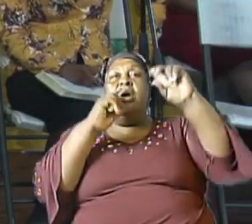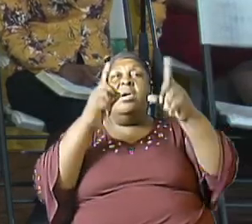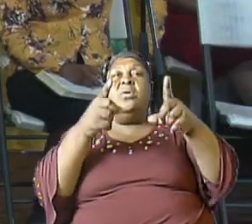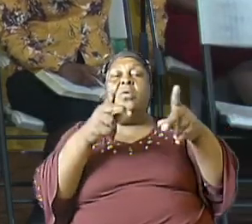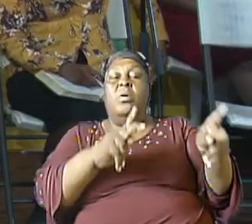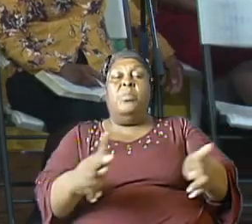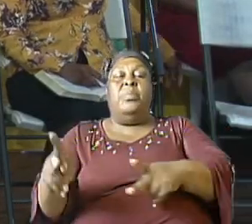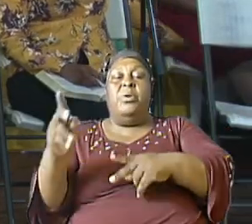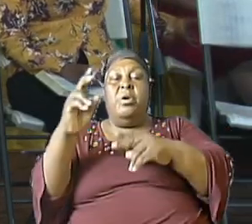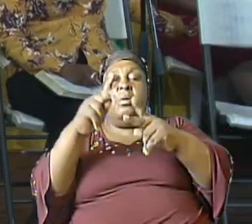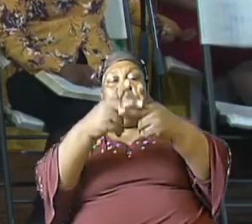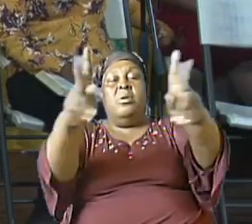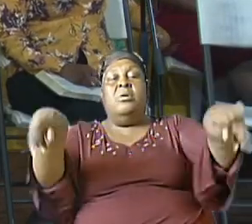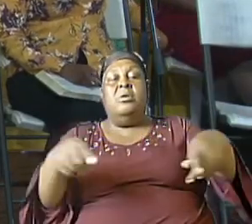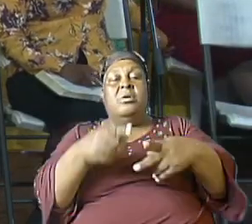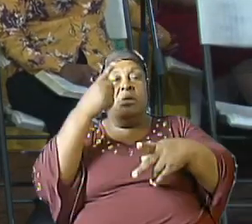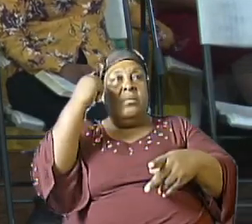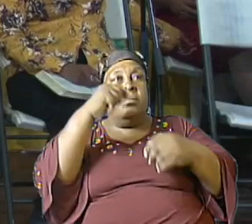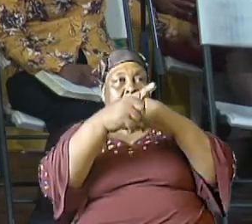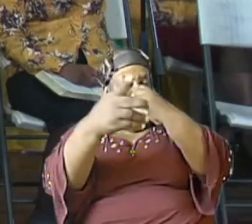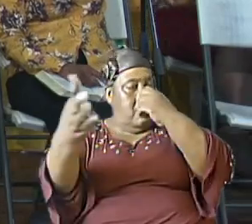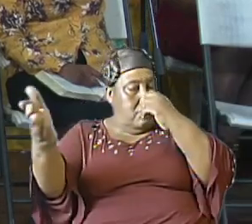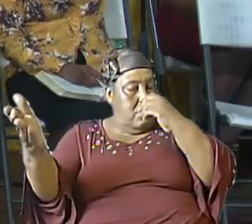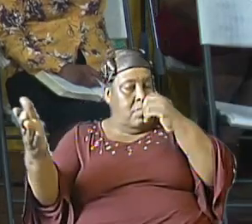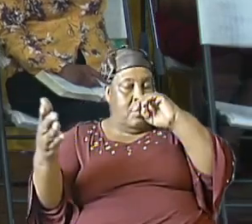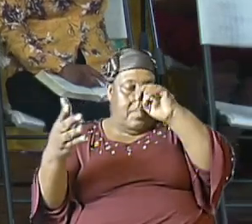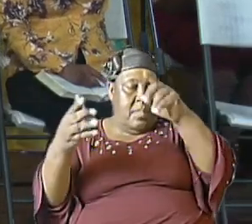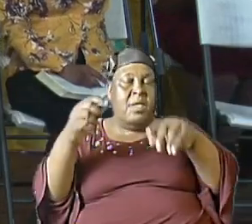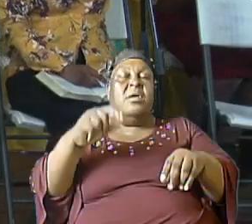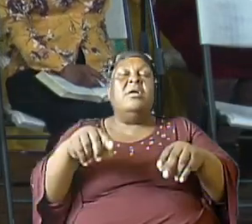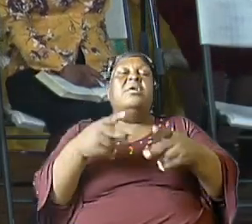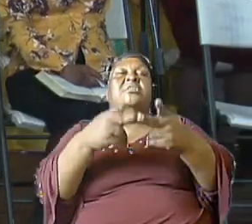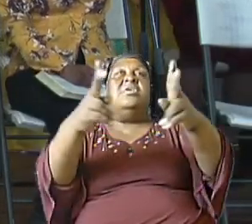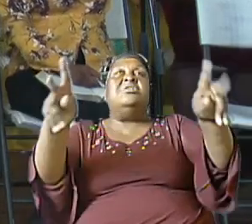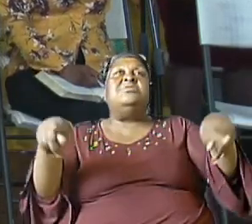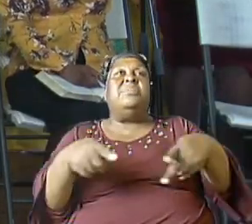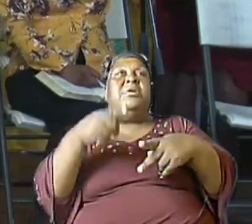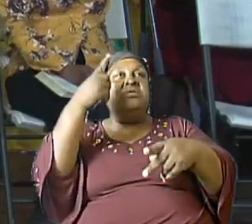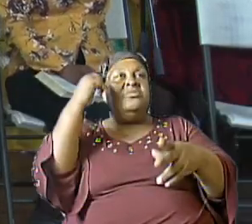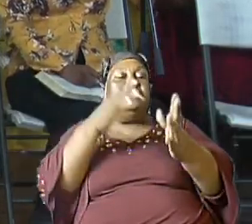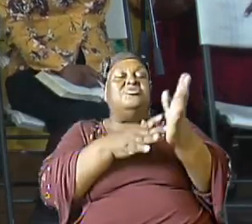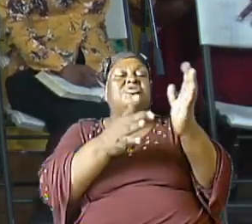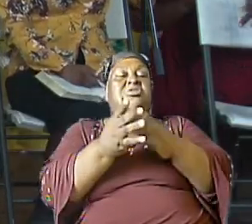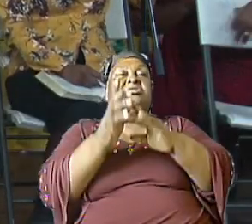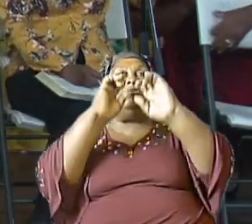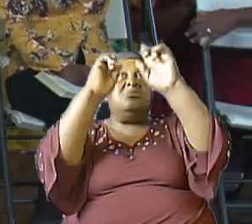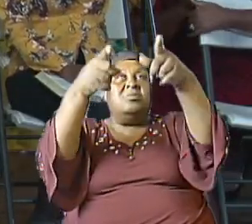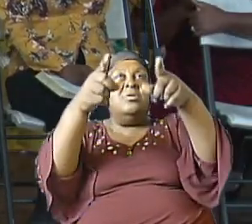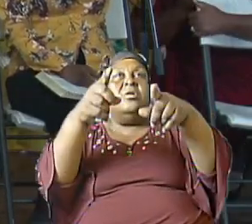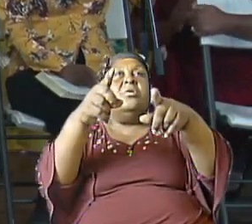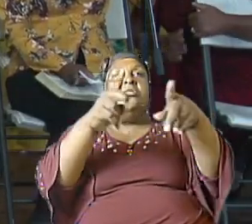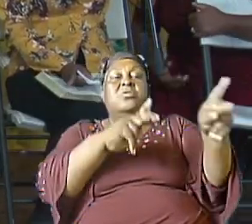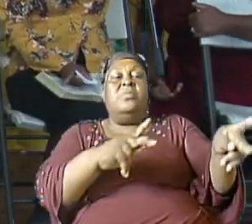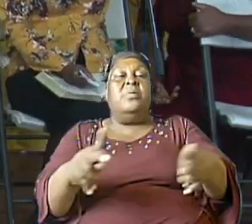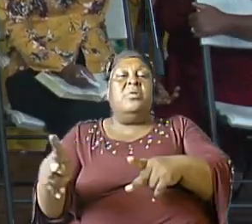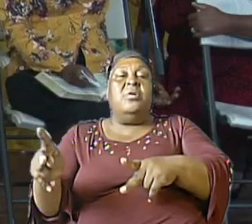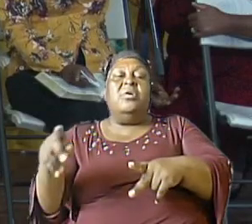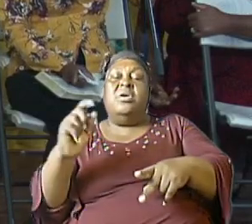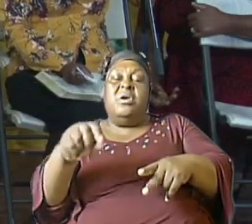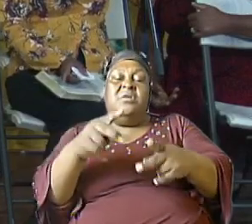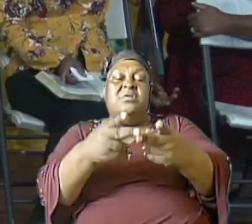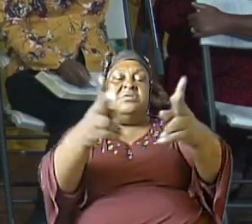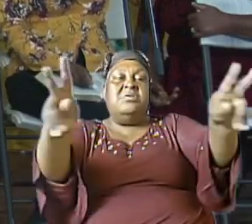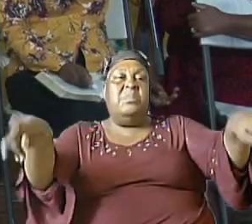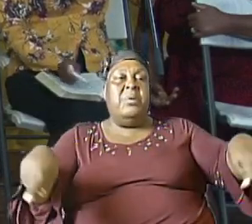for you. This place that Jesus has gone to prepare, this